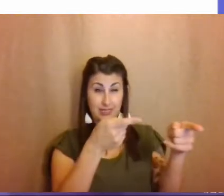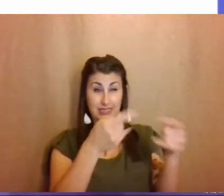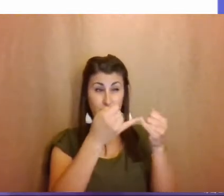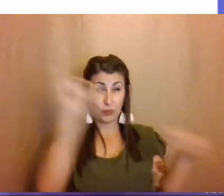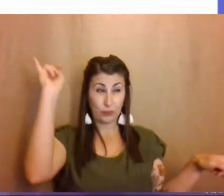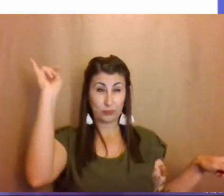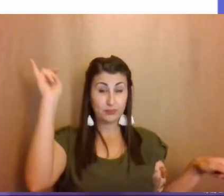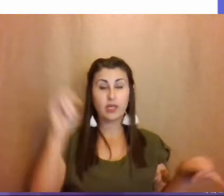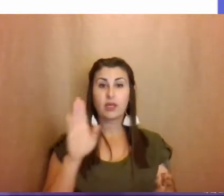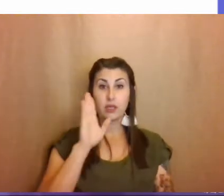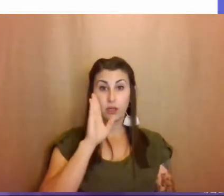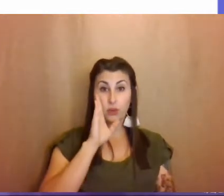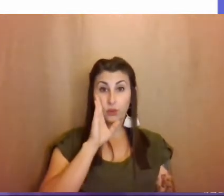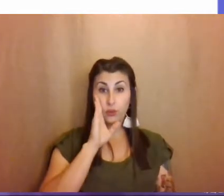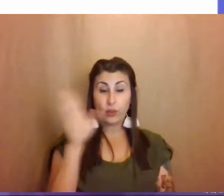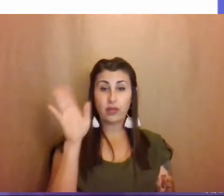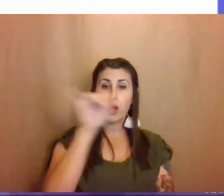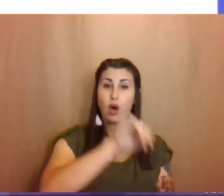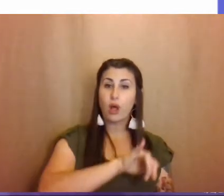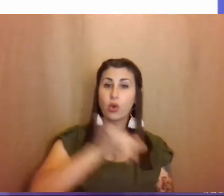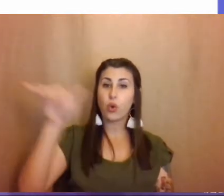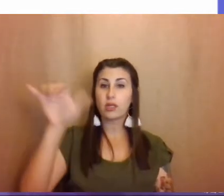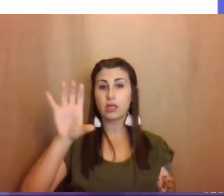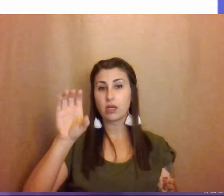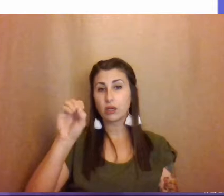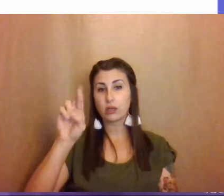this, they will all correlate.